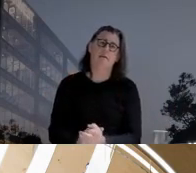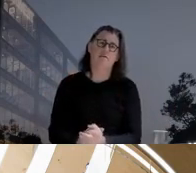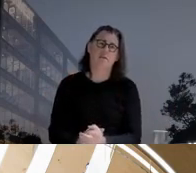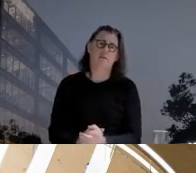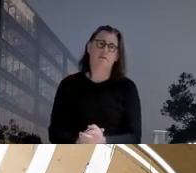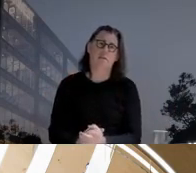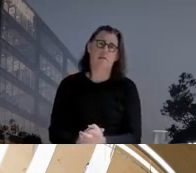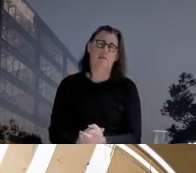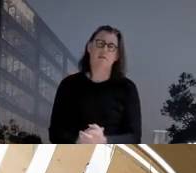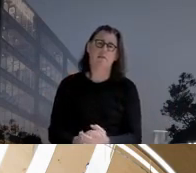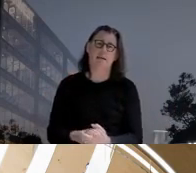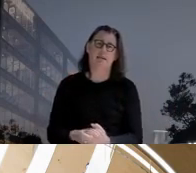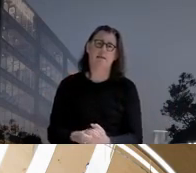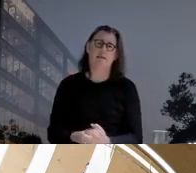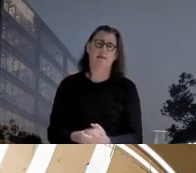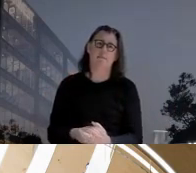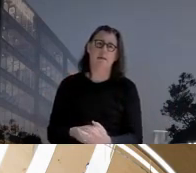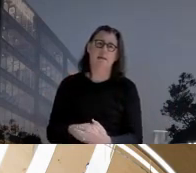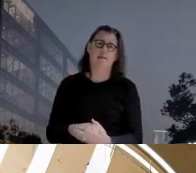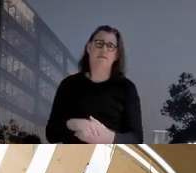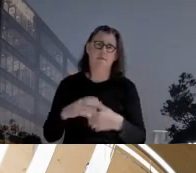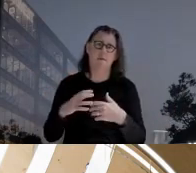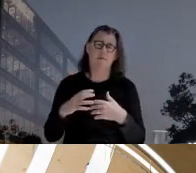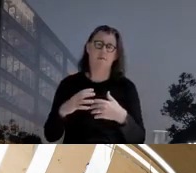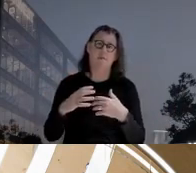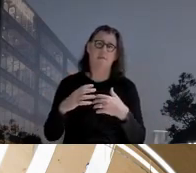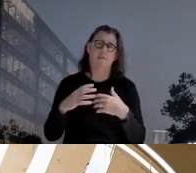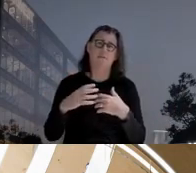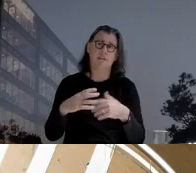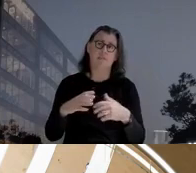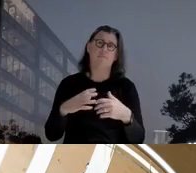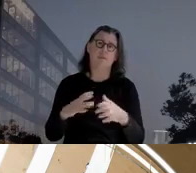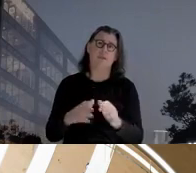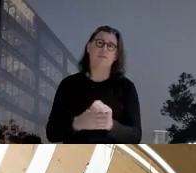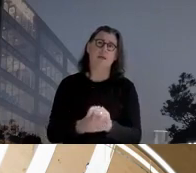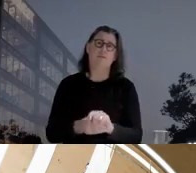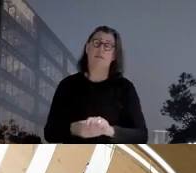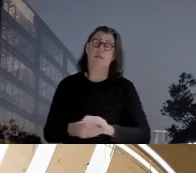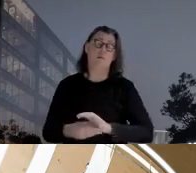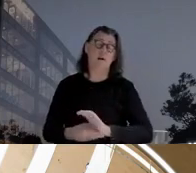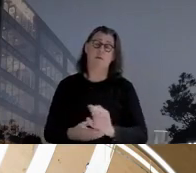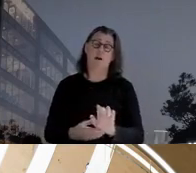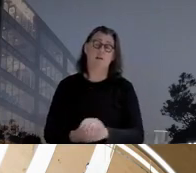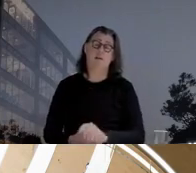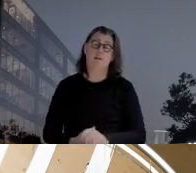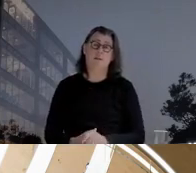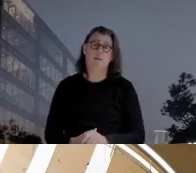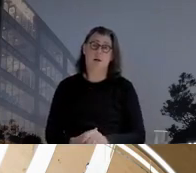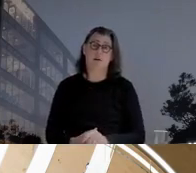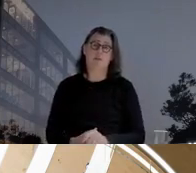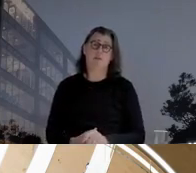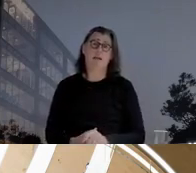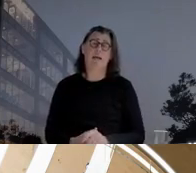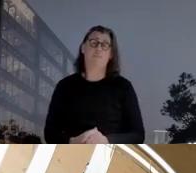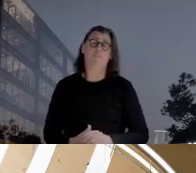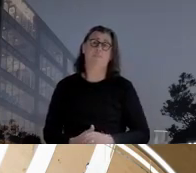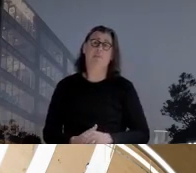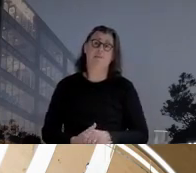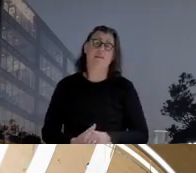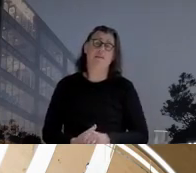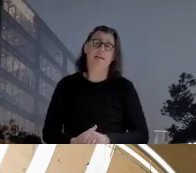that structural carbon, because that's where you can make the first, deepest, biggest savings. And you're quite right,